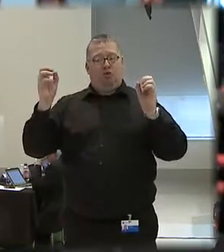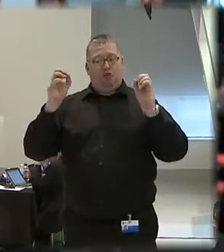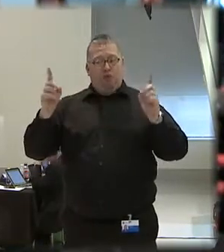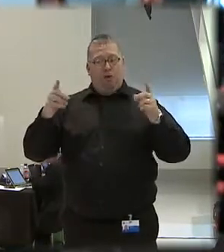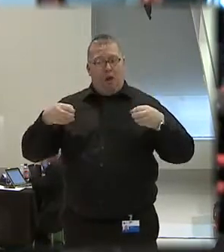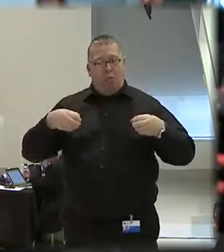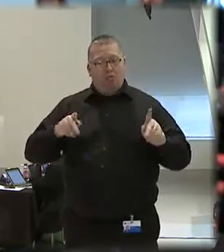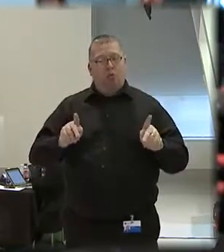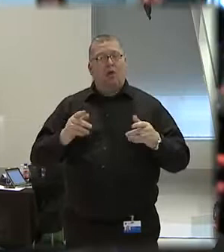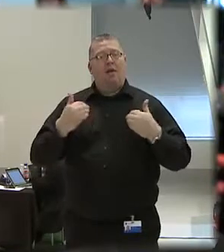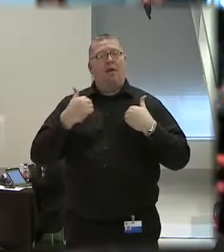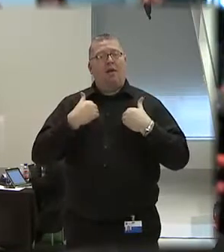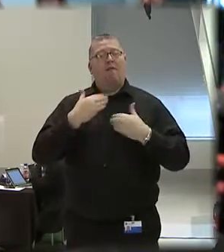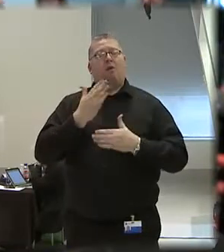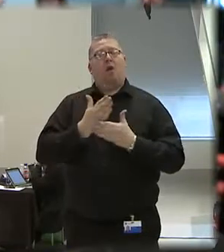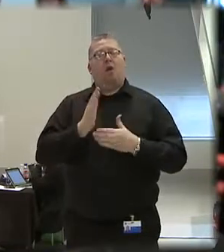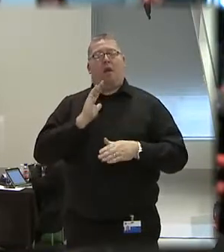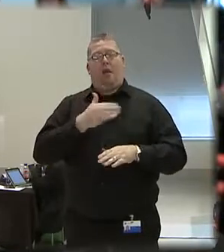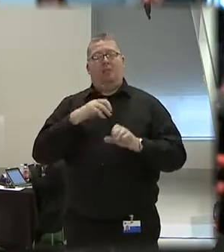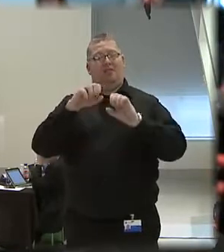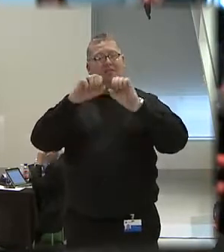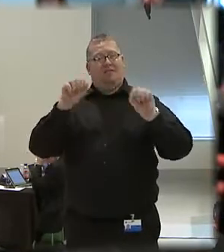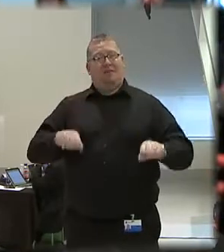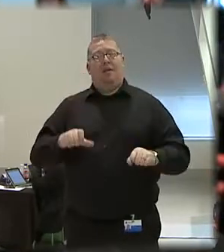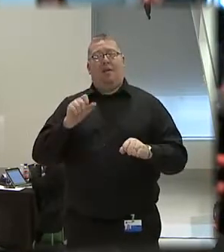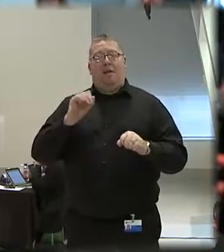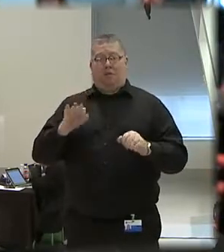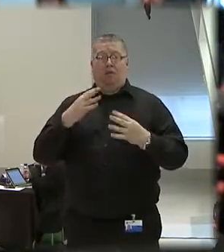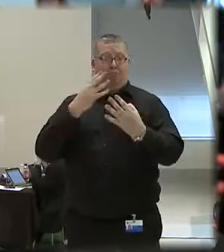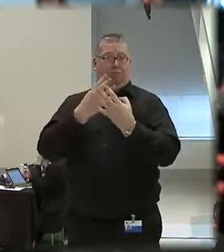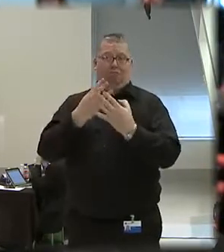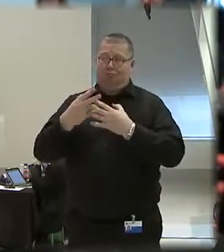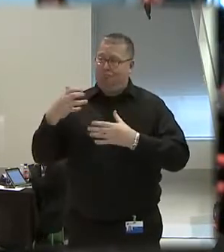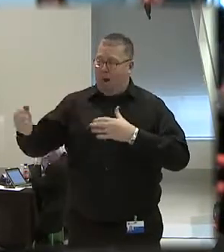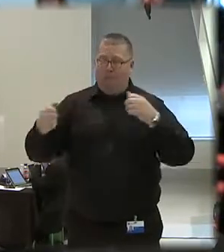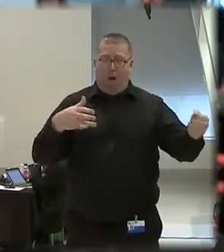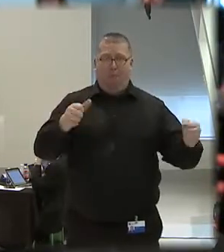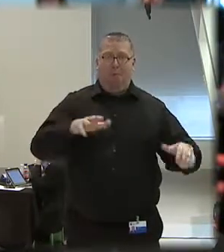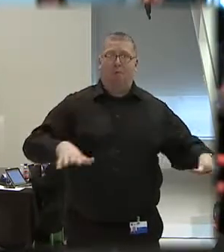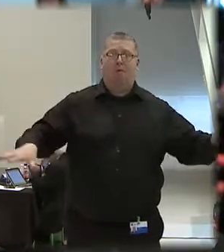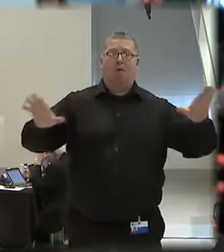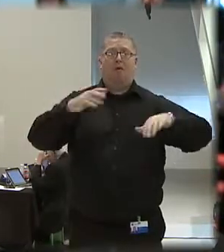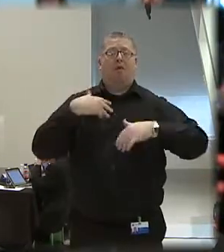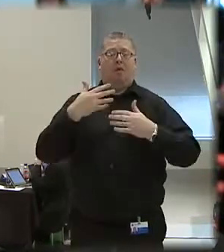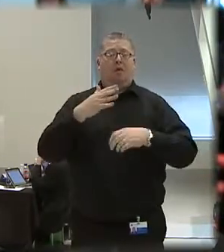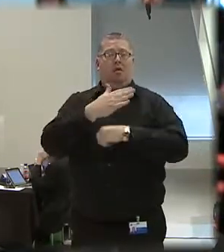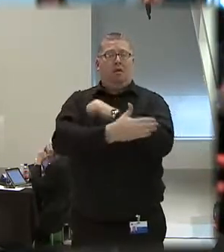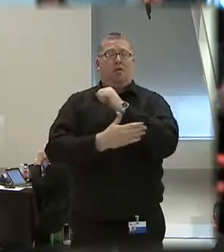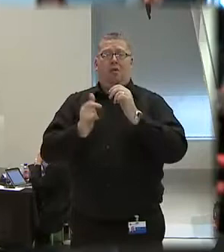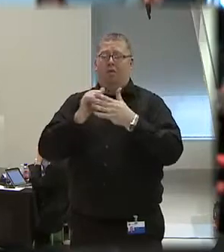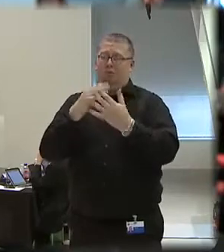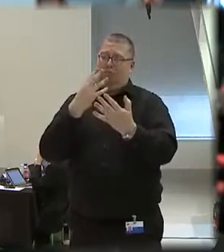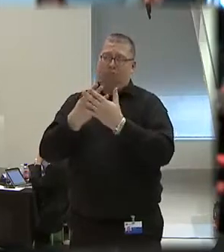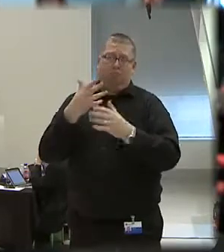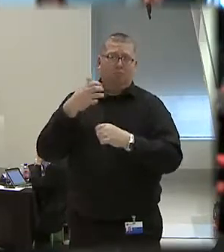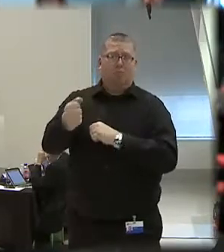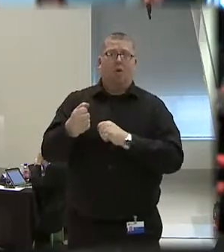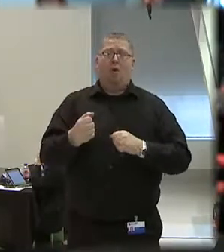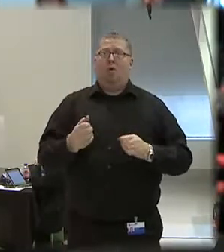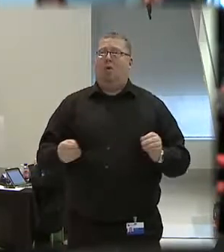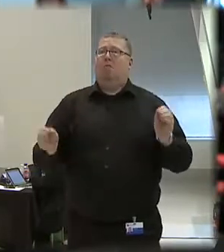opportunities, have on sort of our system of mass incarceration in a country that incarcerates well